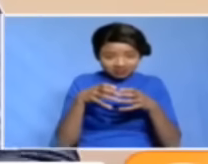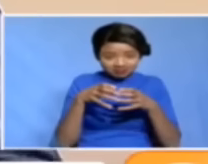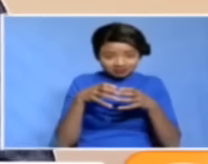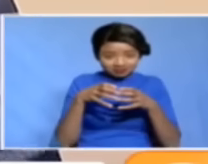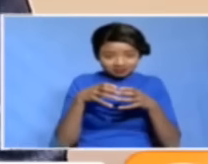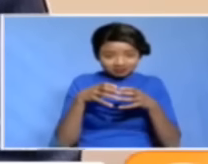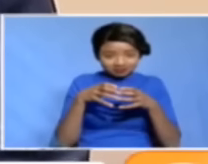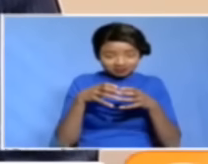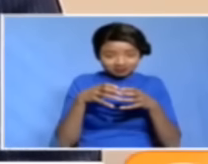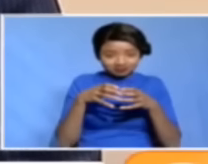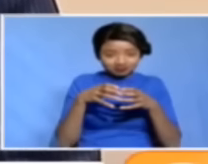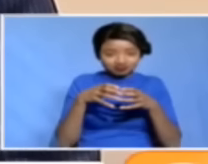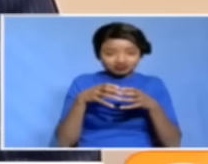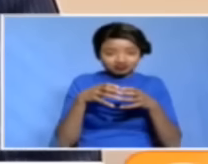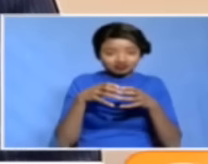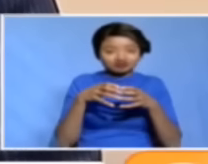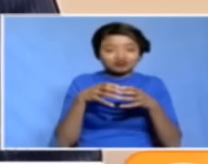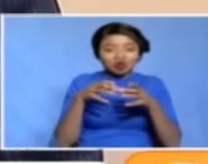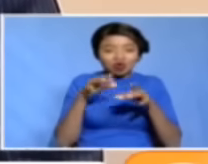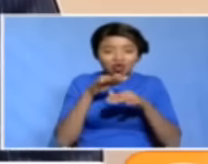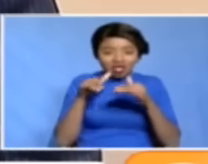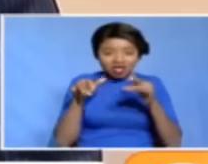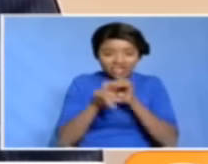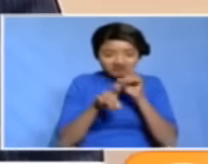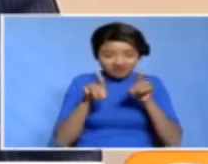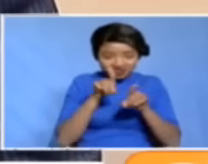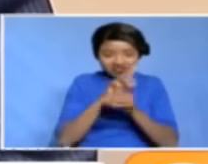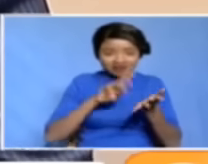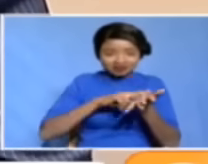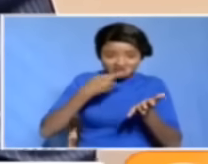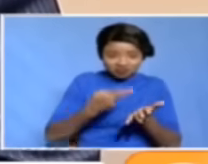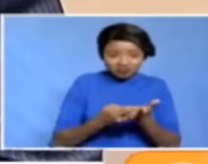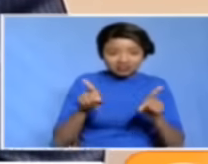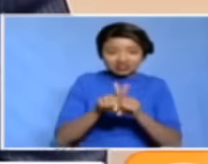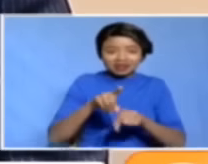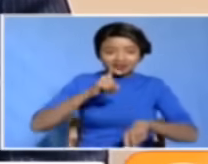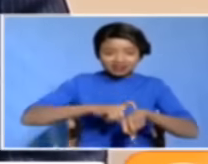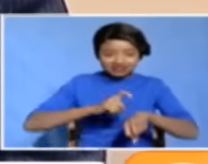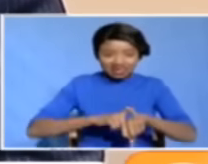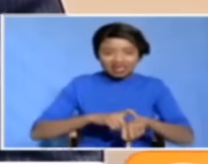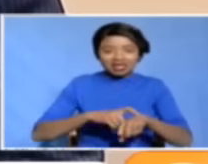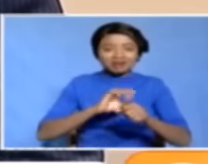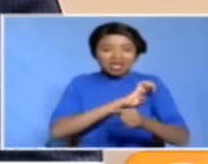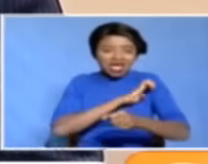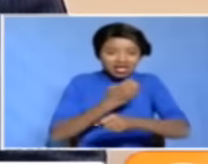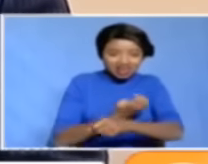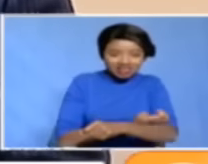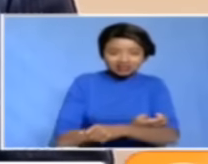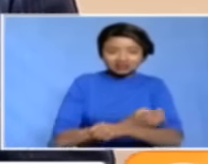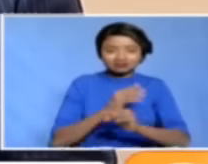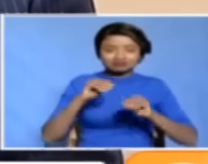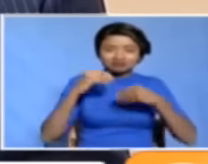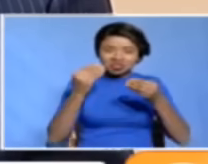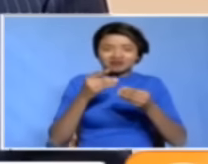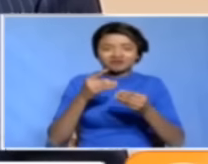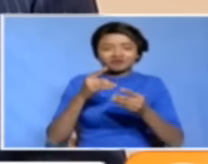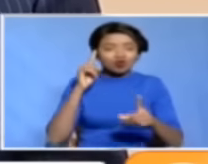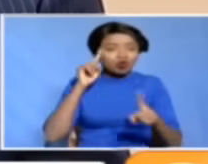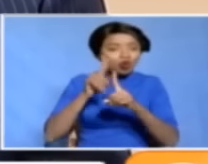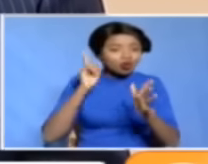to put our energy and resources and time for the achievement of the four